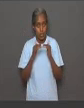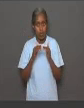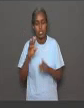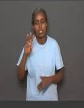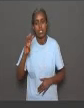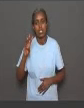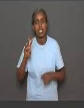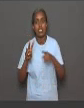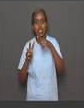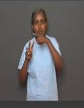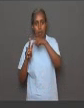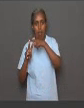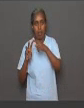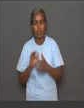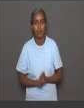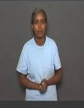6 pi.